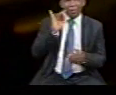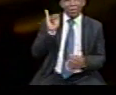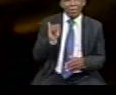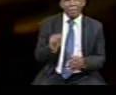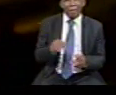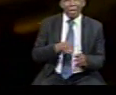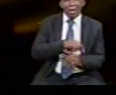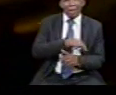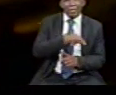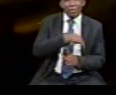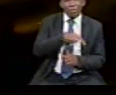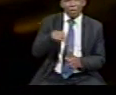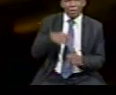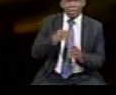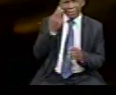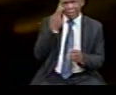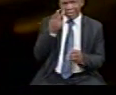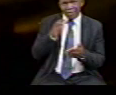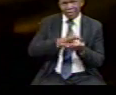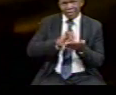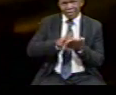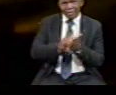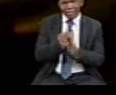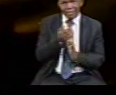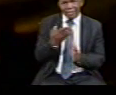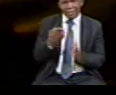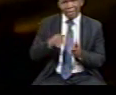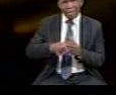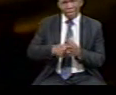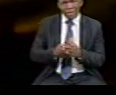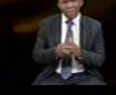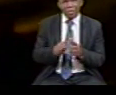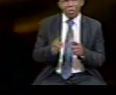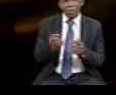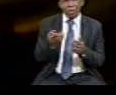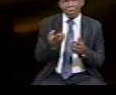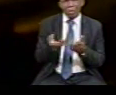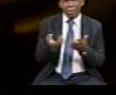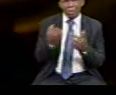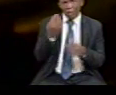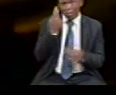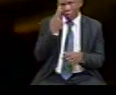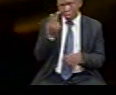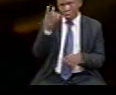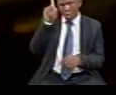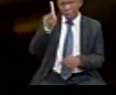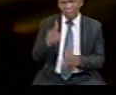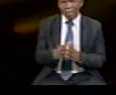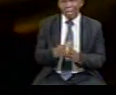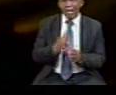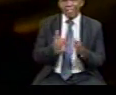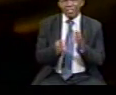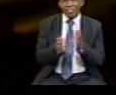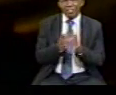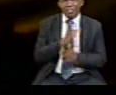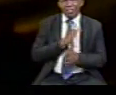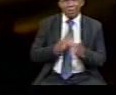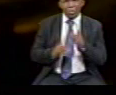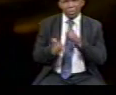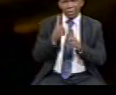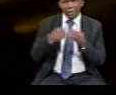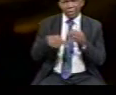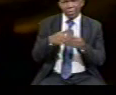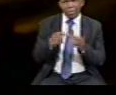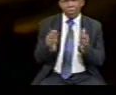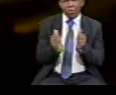and lift up your heads, for your redemption draweth near. The Lord was discussing with the disciples and the believers, and he was